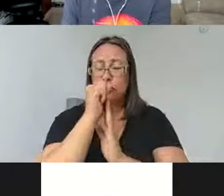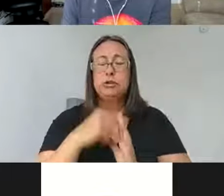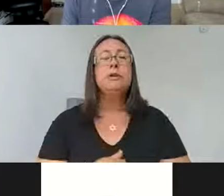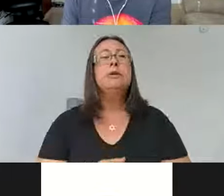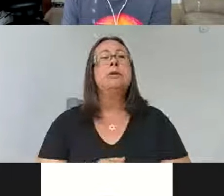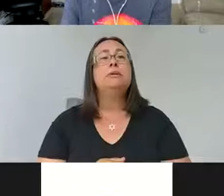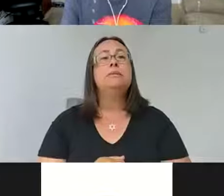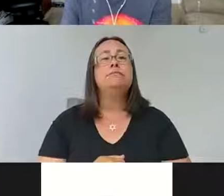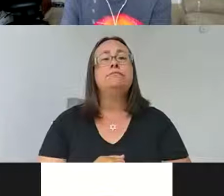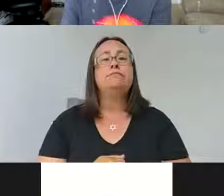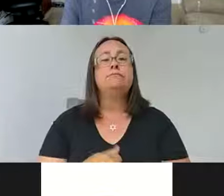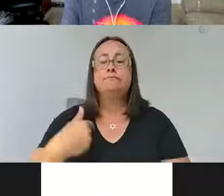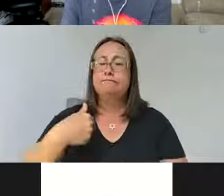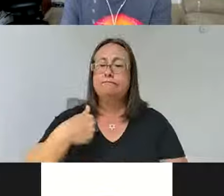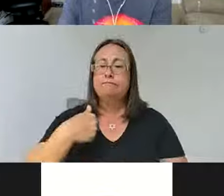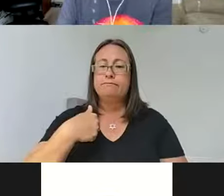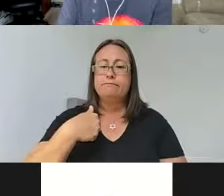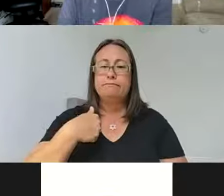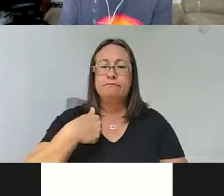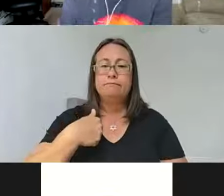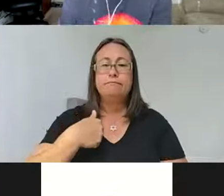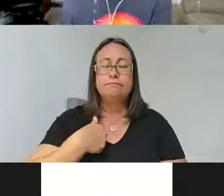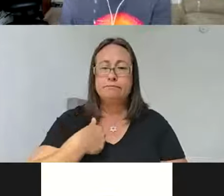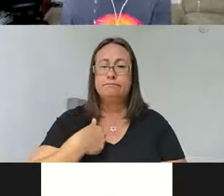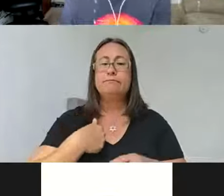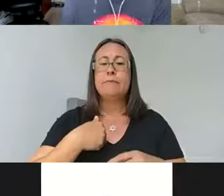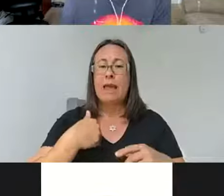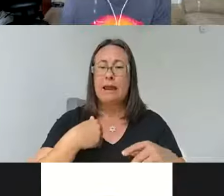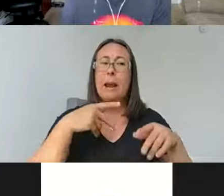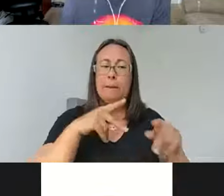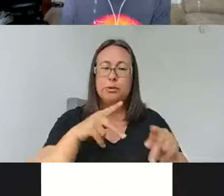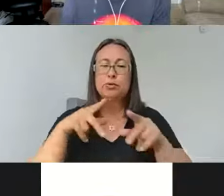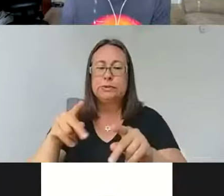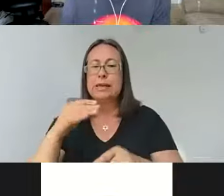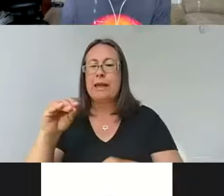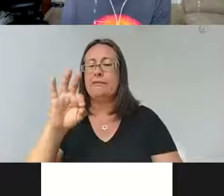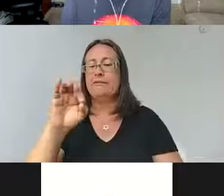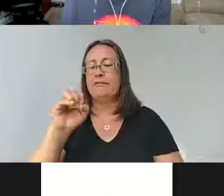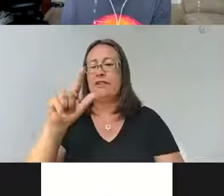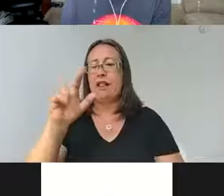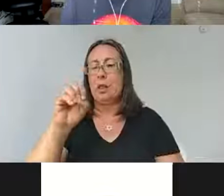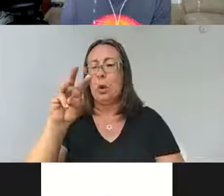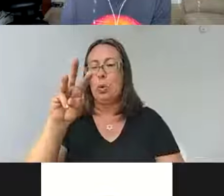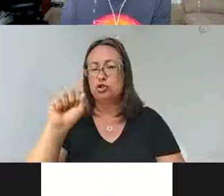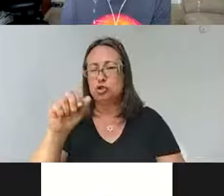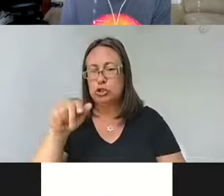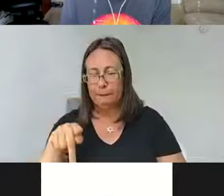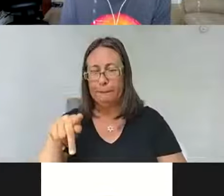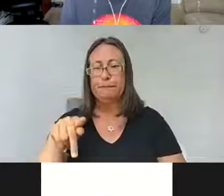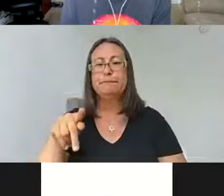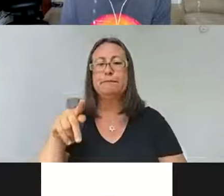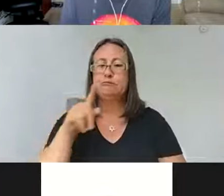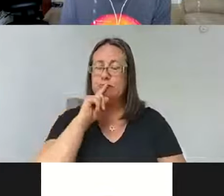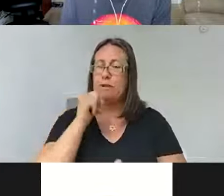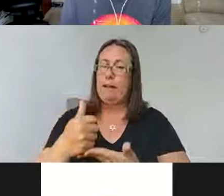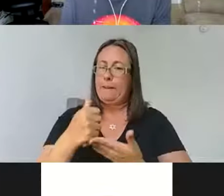And I had these opportunities and funding and fellowship that really helped me along the way too. And it